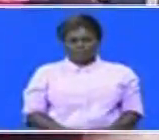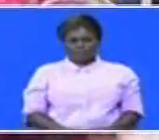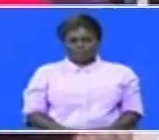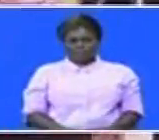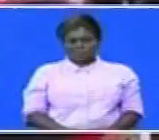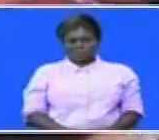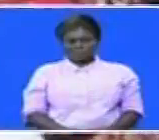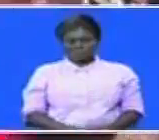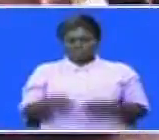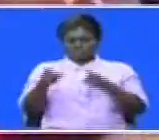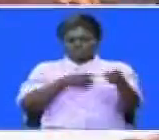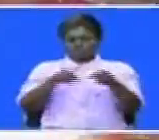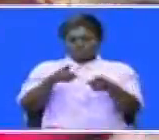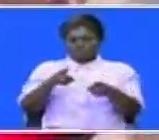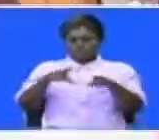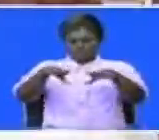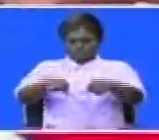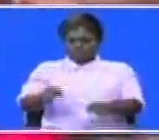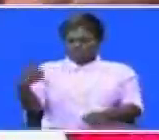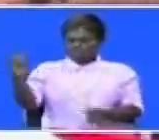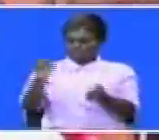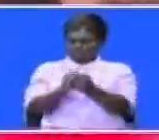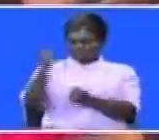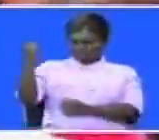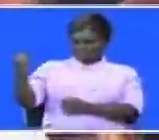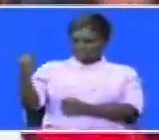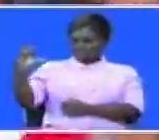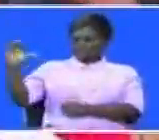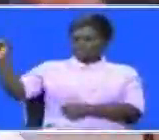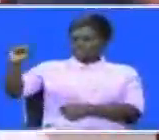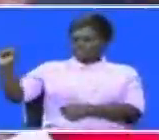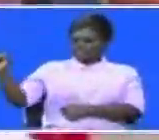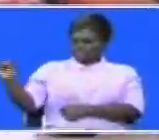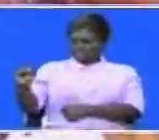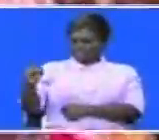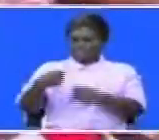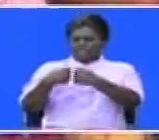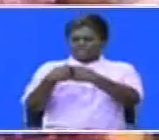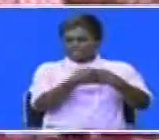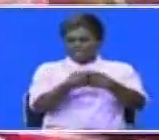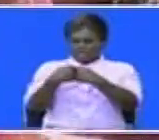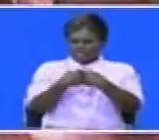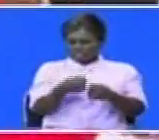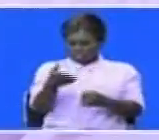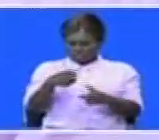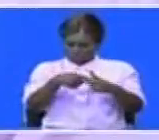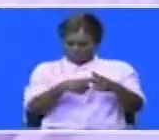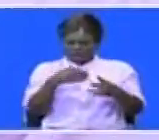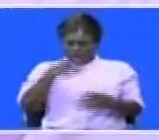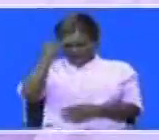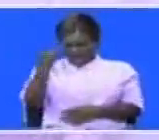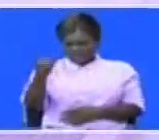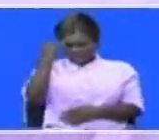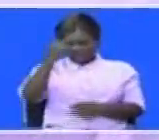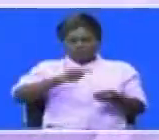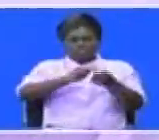Since taking up the tourism docket in December 2015, Cabinet Secretary Najib Balala has been challenging industry players to look out of the box ideas to